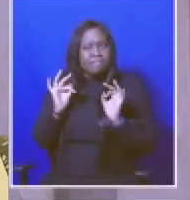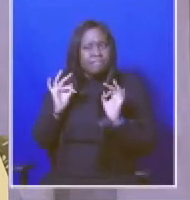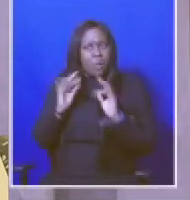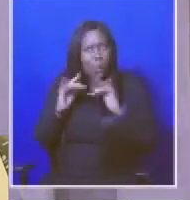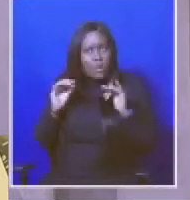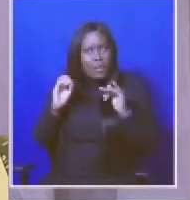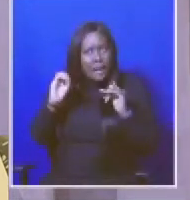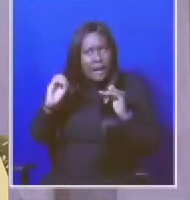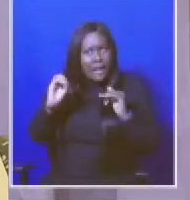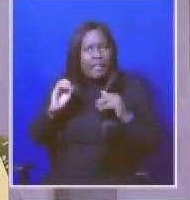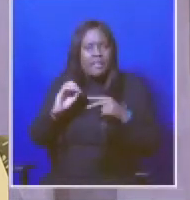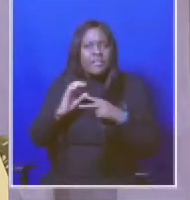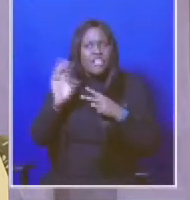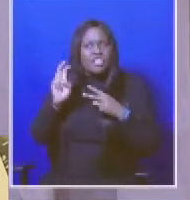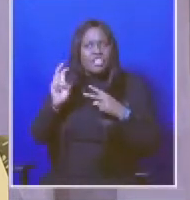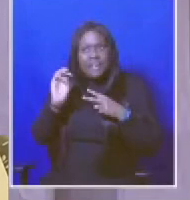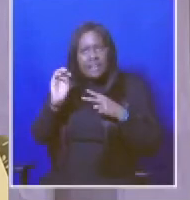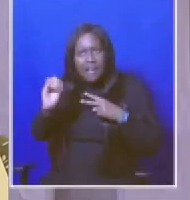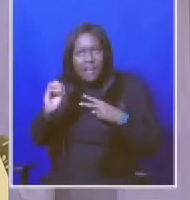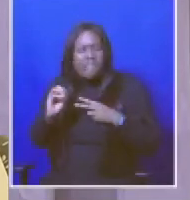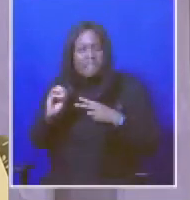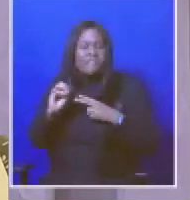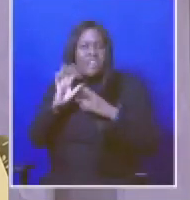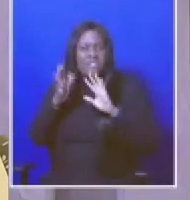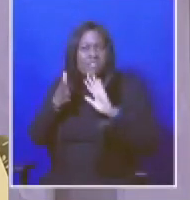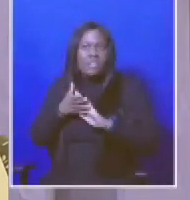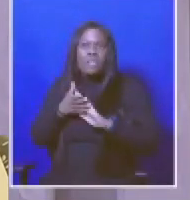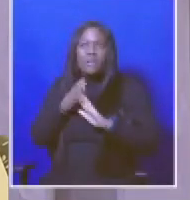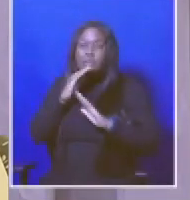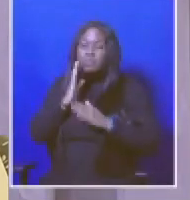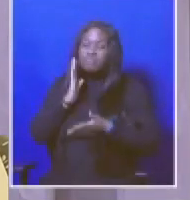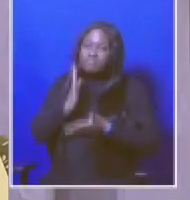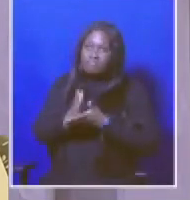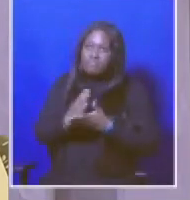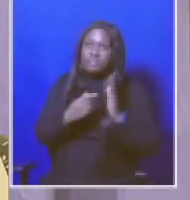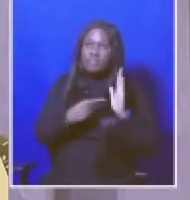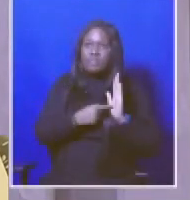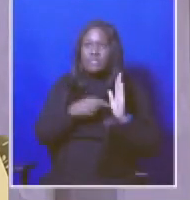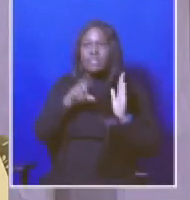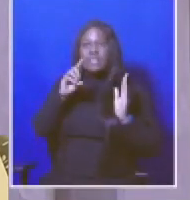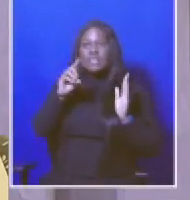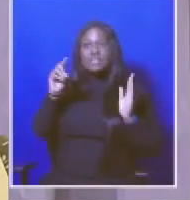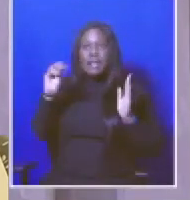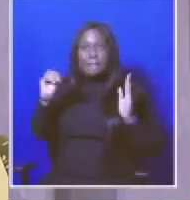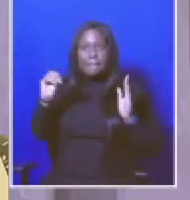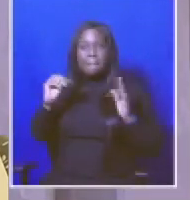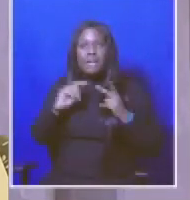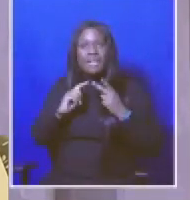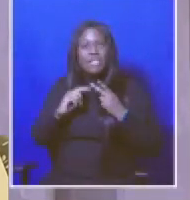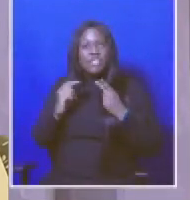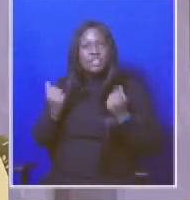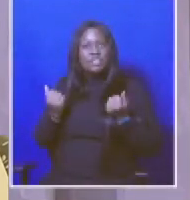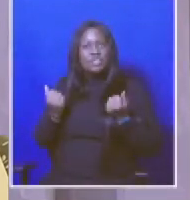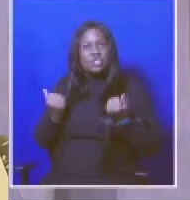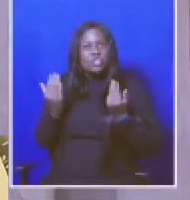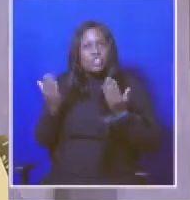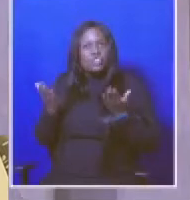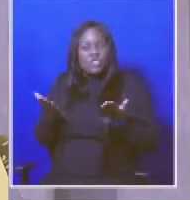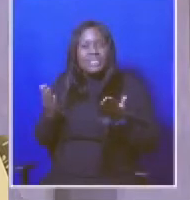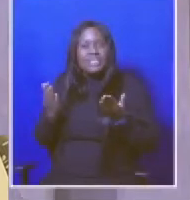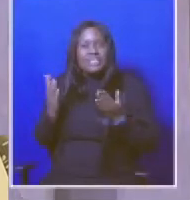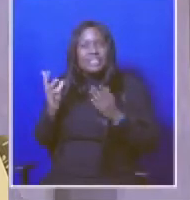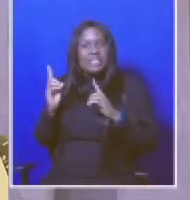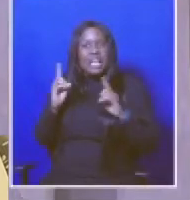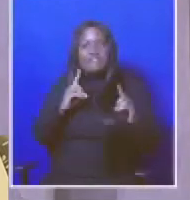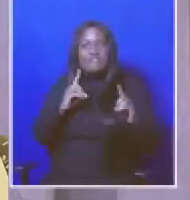We strongly believe that through the DDM and service delivery rapid response approach, we shall have